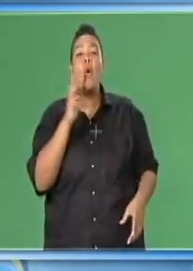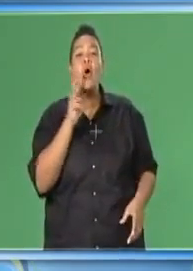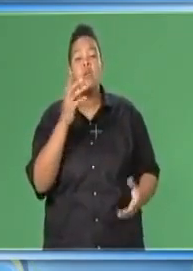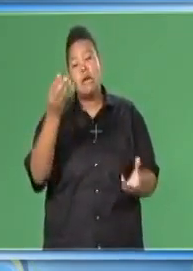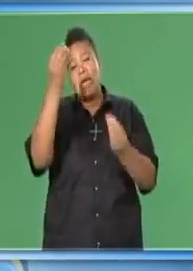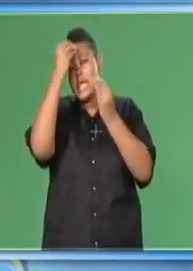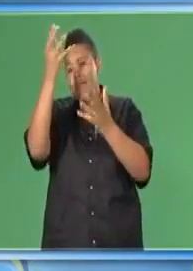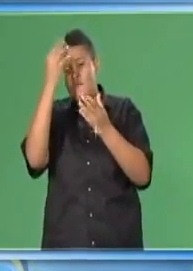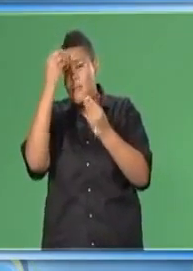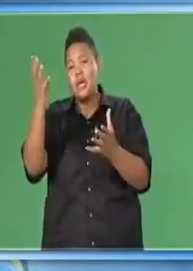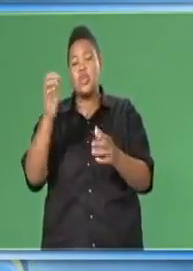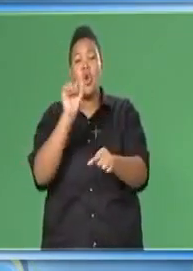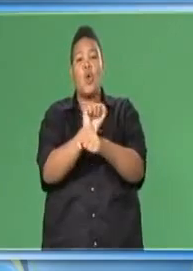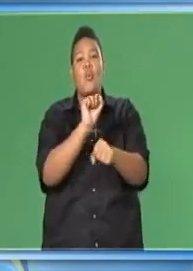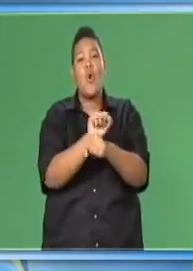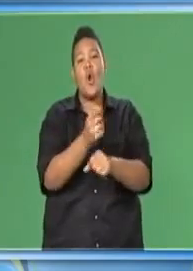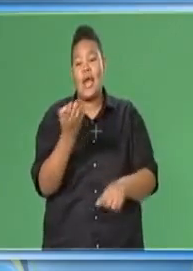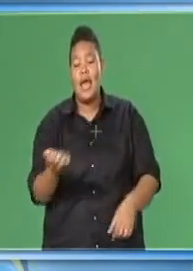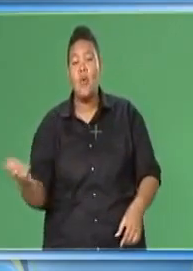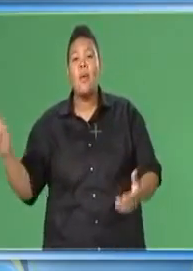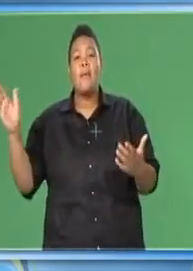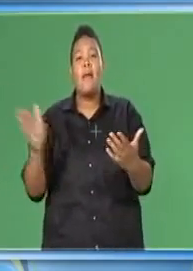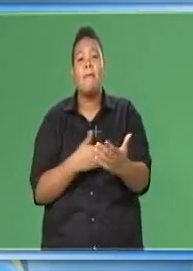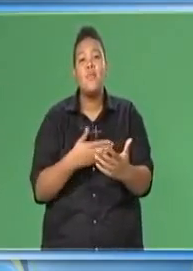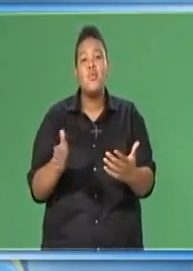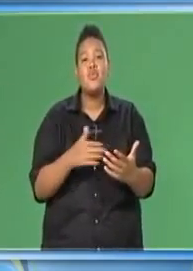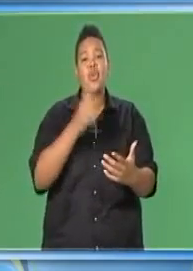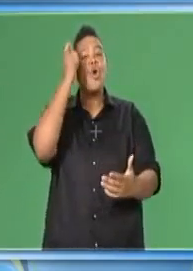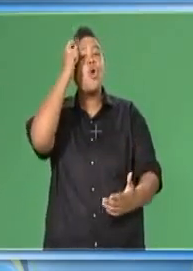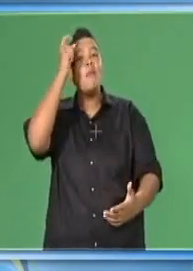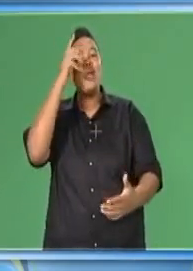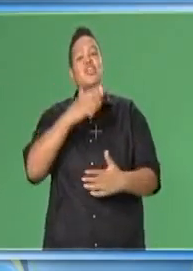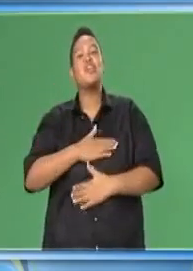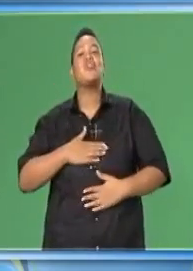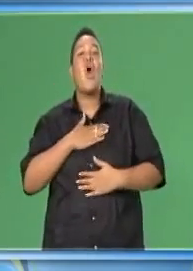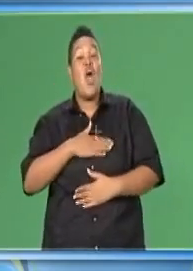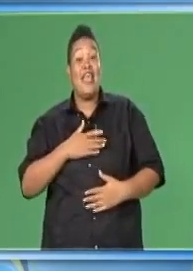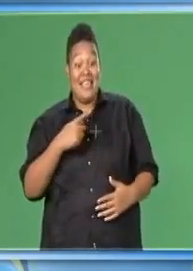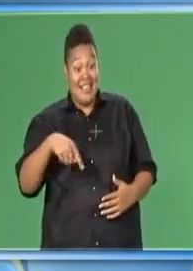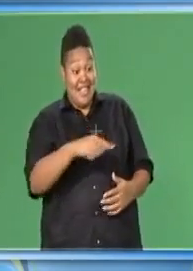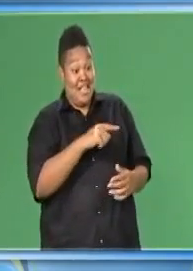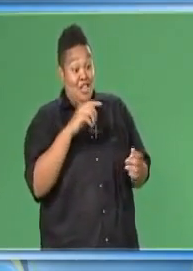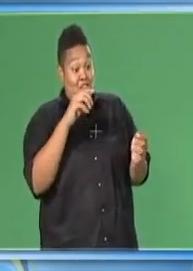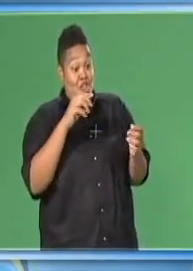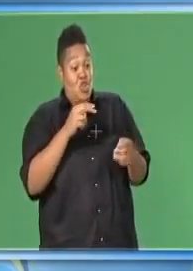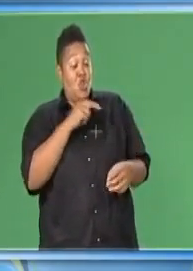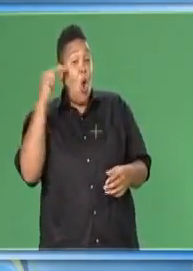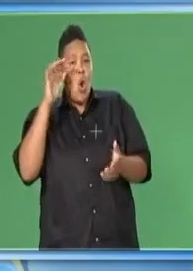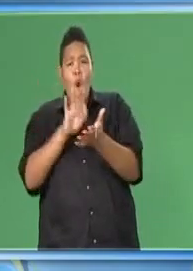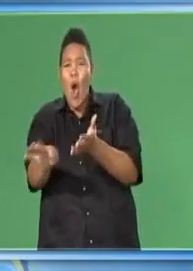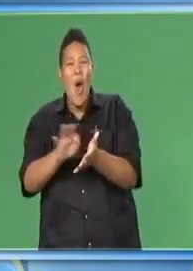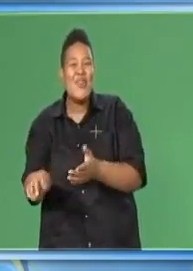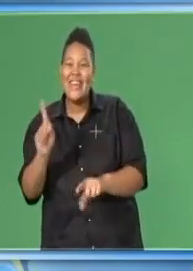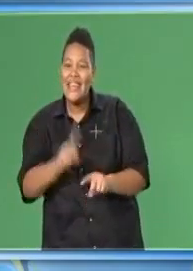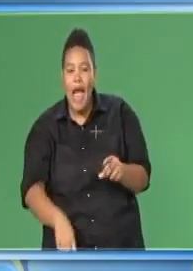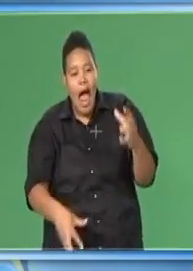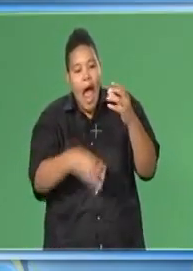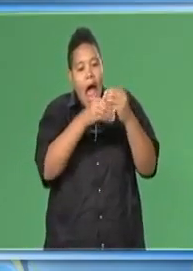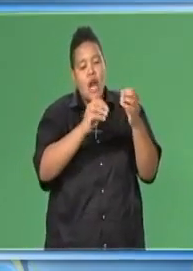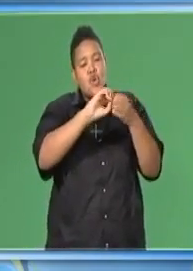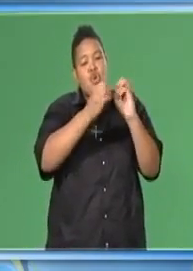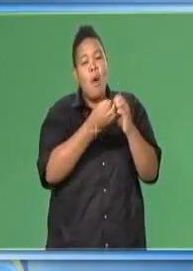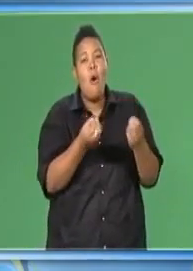information, work, equipment, music, comprehension, joy. These are uncountable because we cannot add a number or numerical